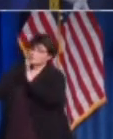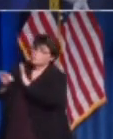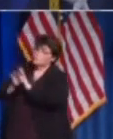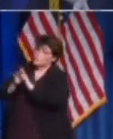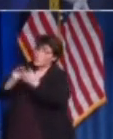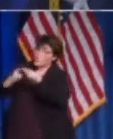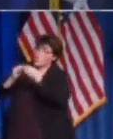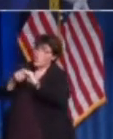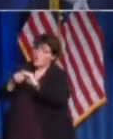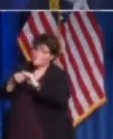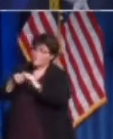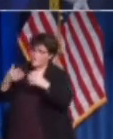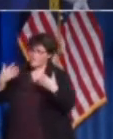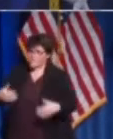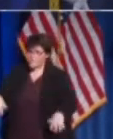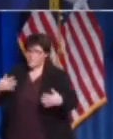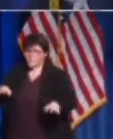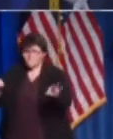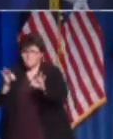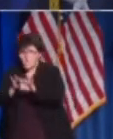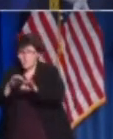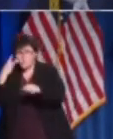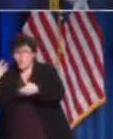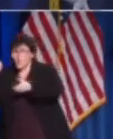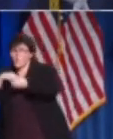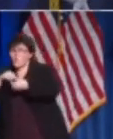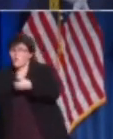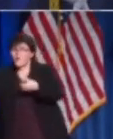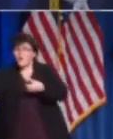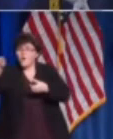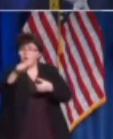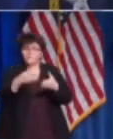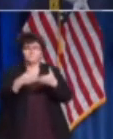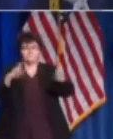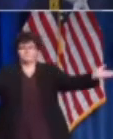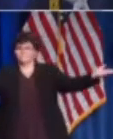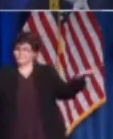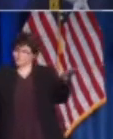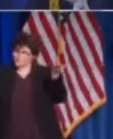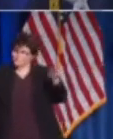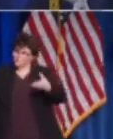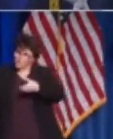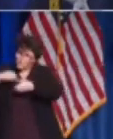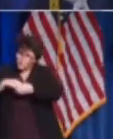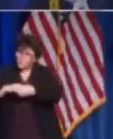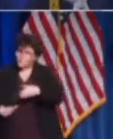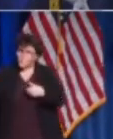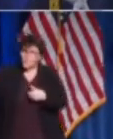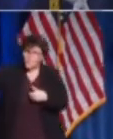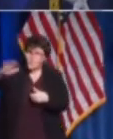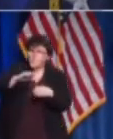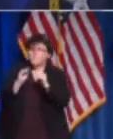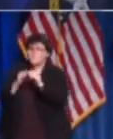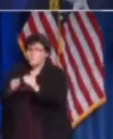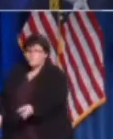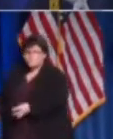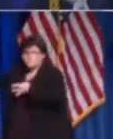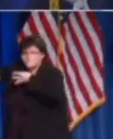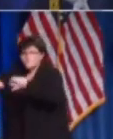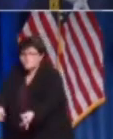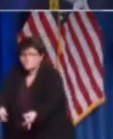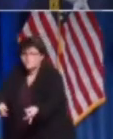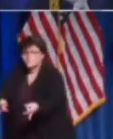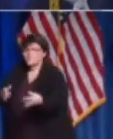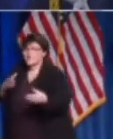to public service. And smooth transitions in a functioning democracy is keeping